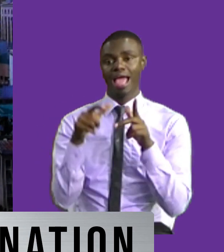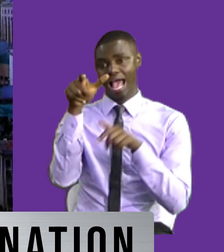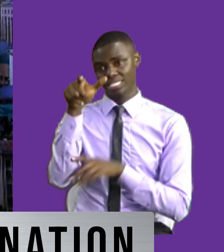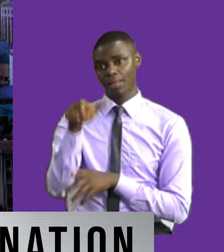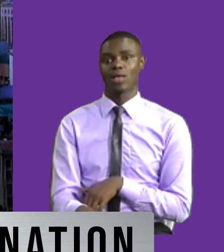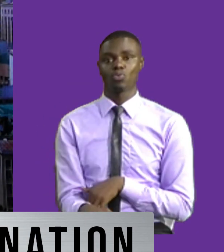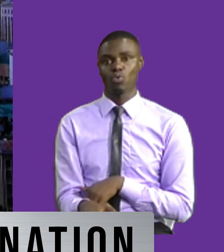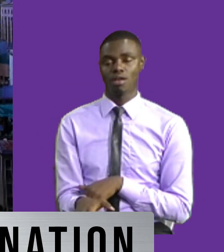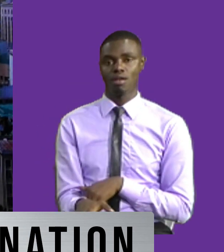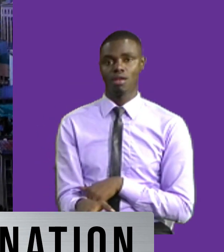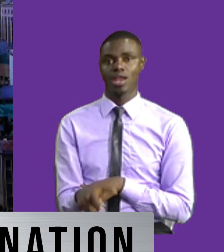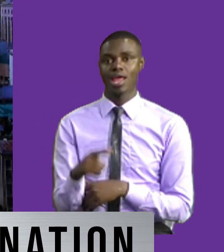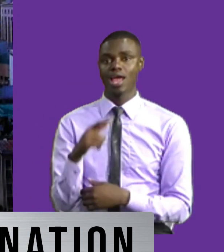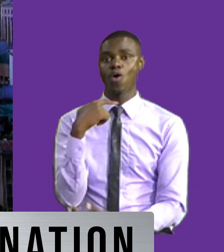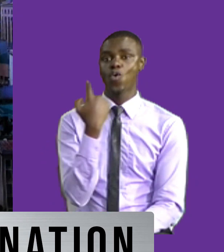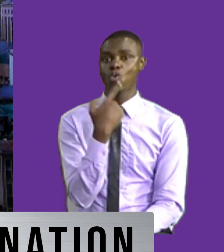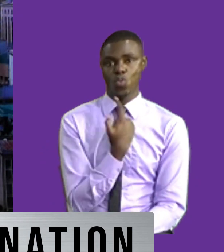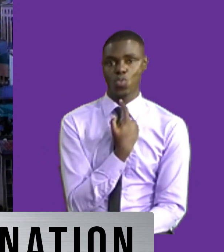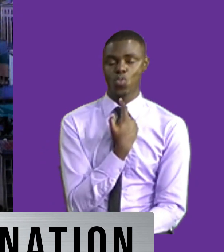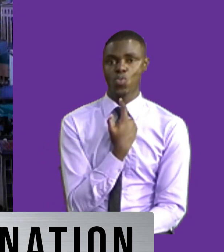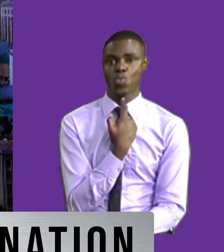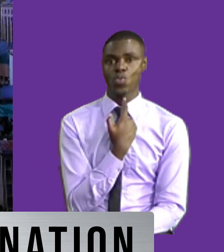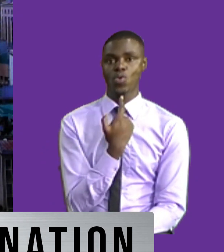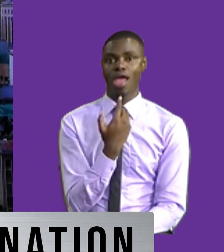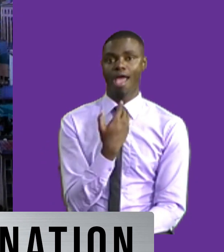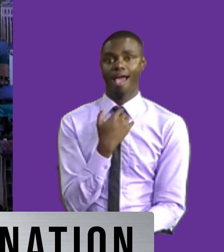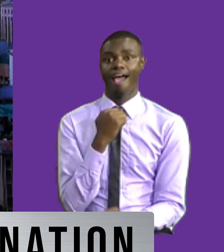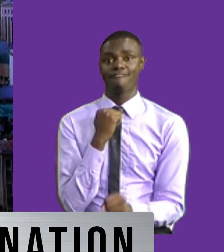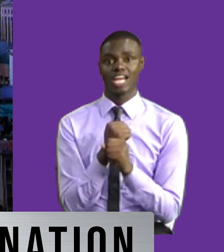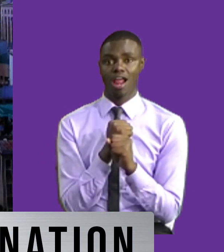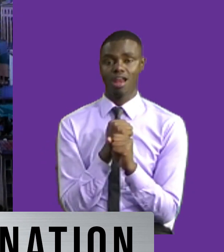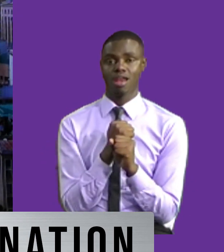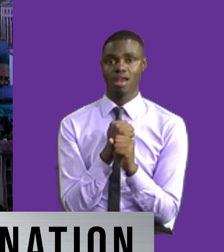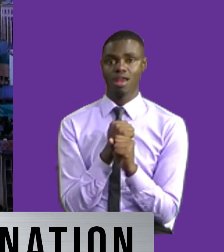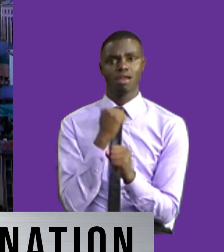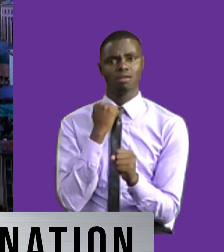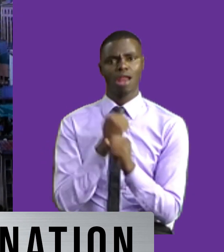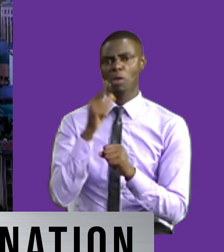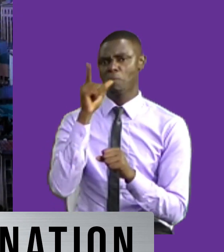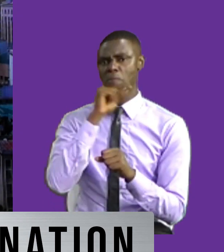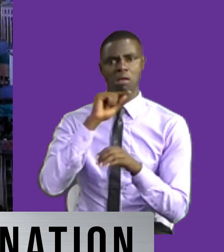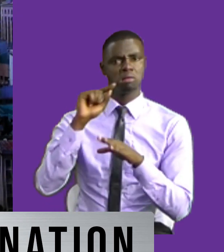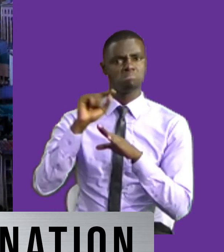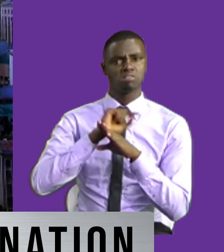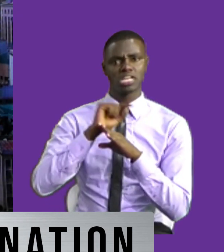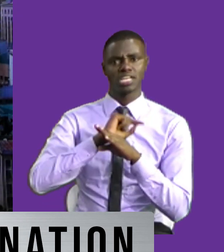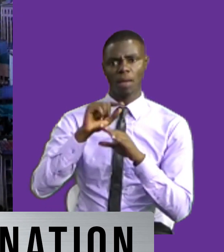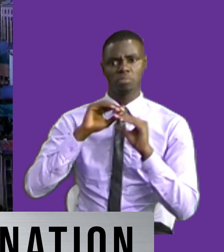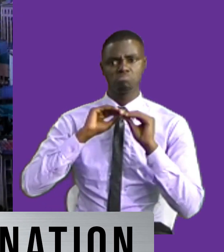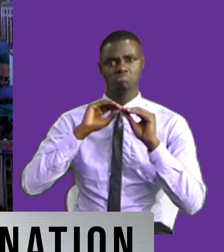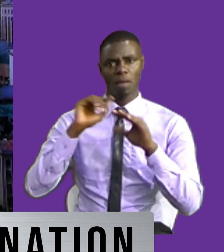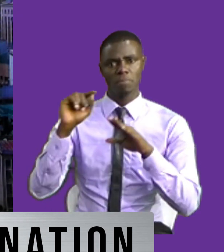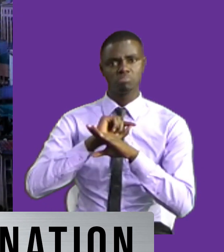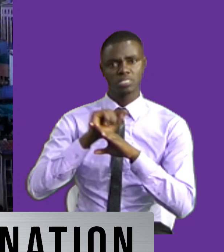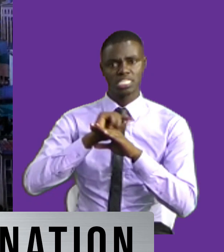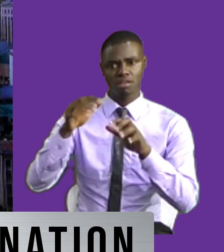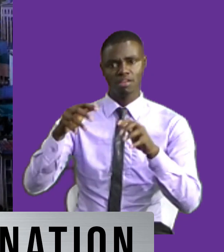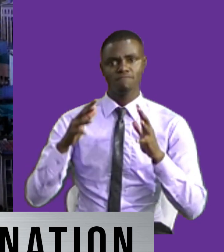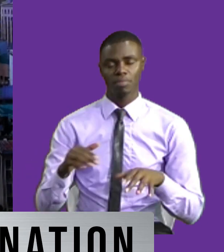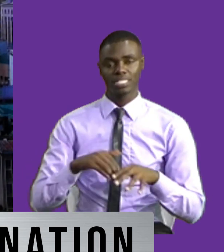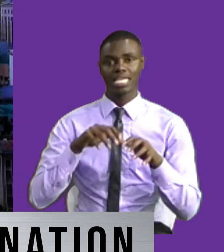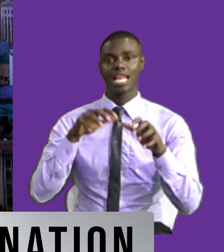person who has done training to farmers